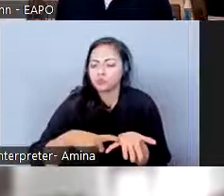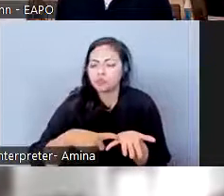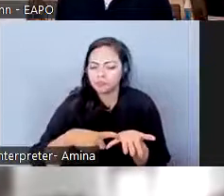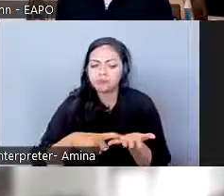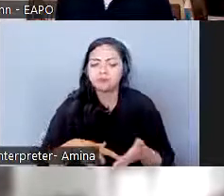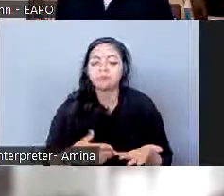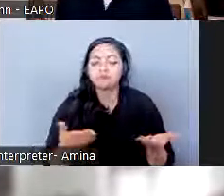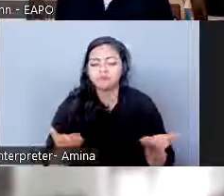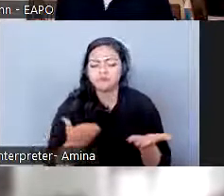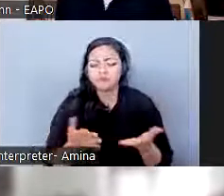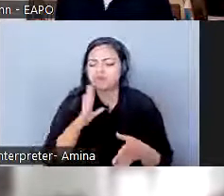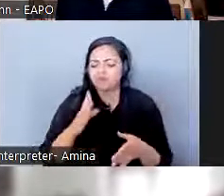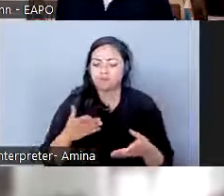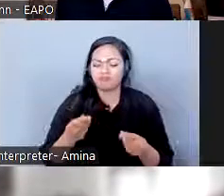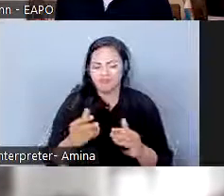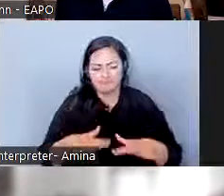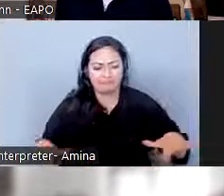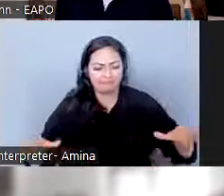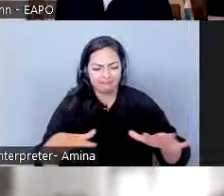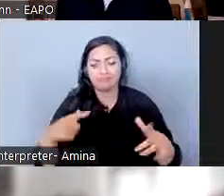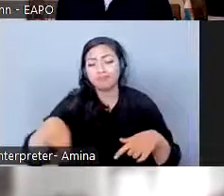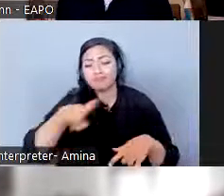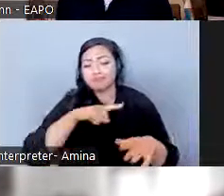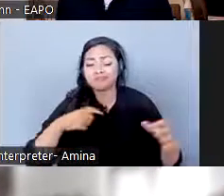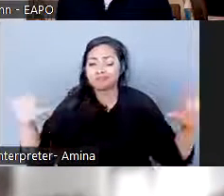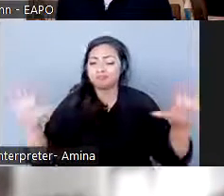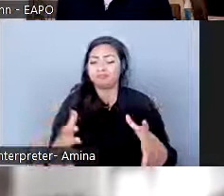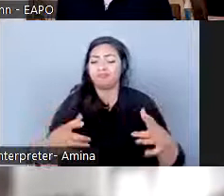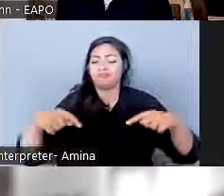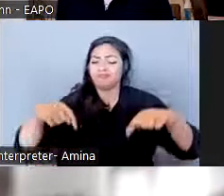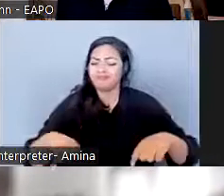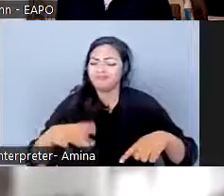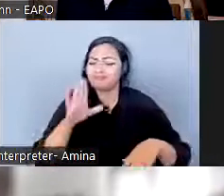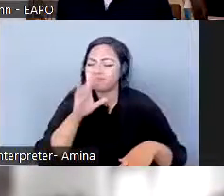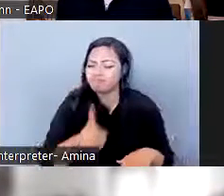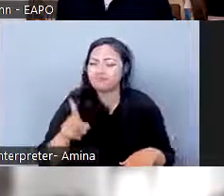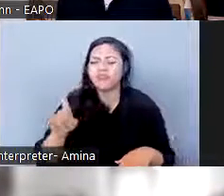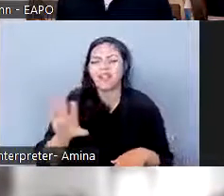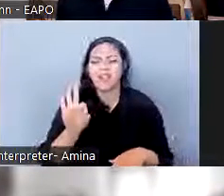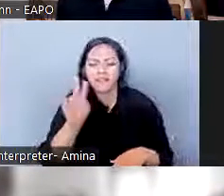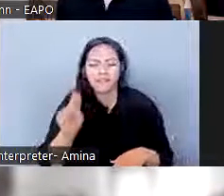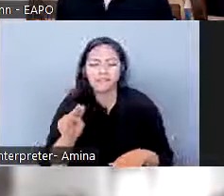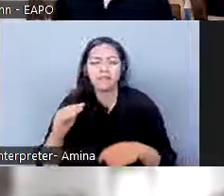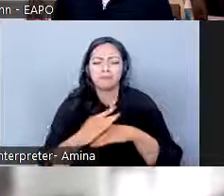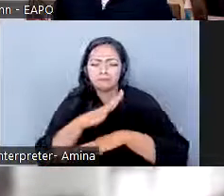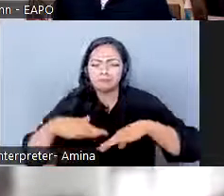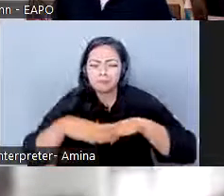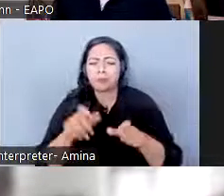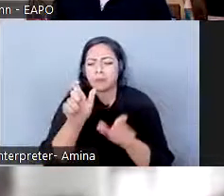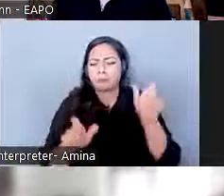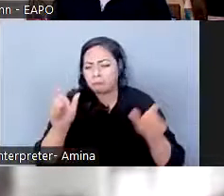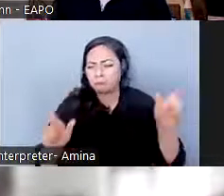of a number of First Nations and acknowledge their stewardship of this land throughout the ages. We seek